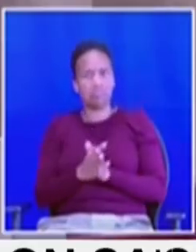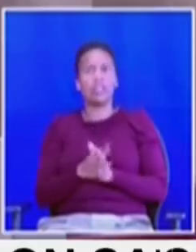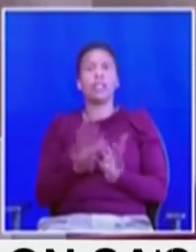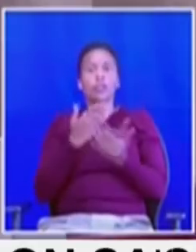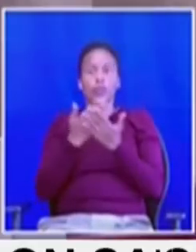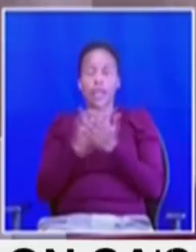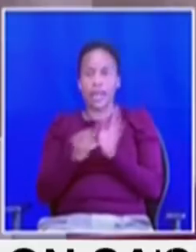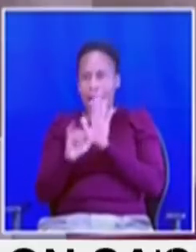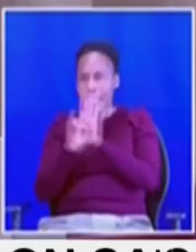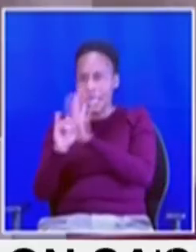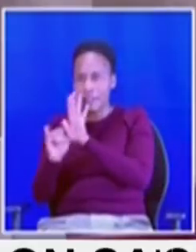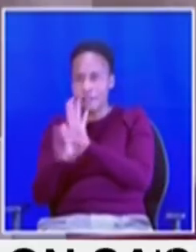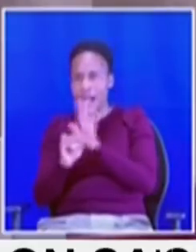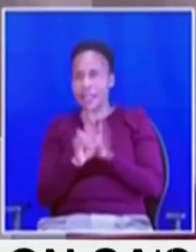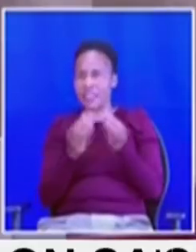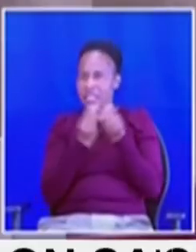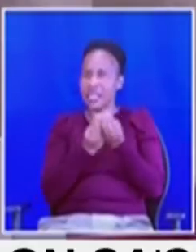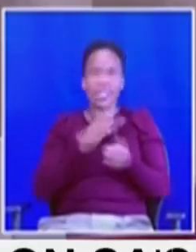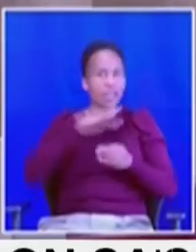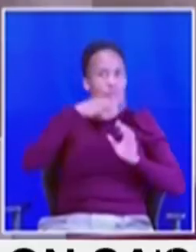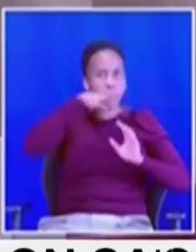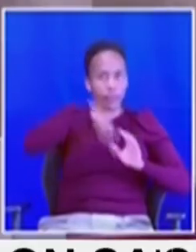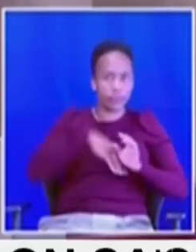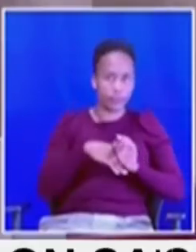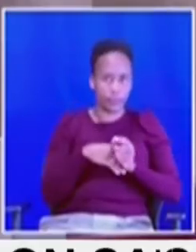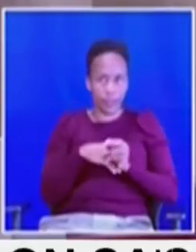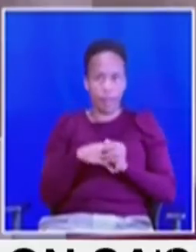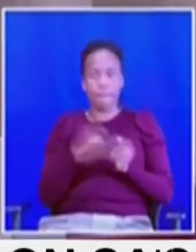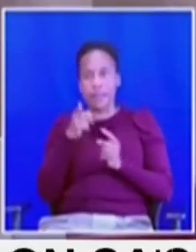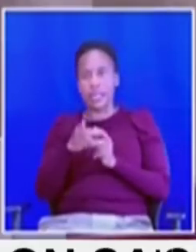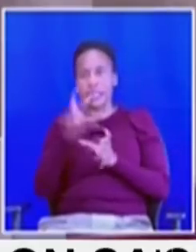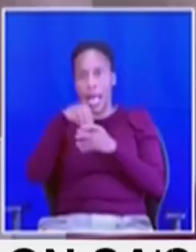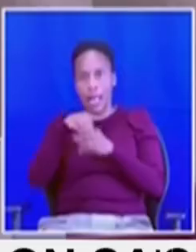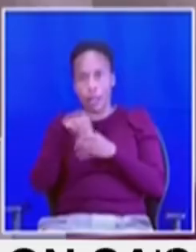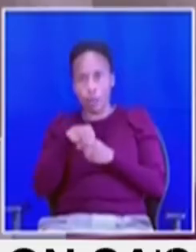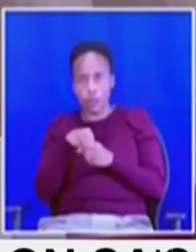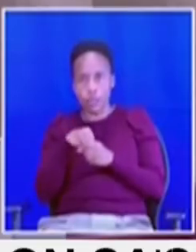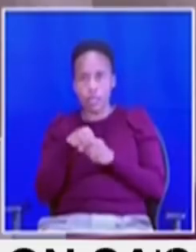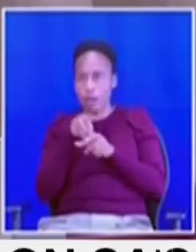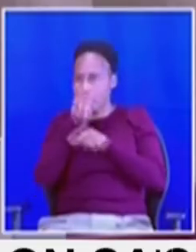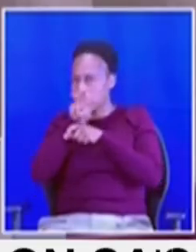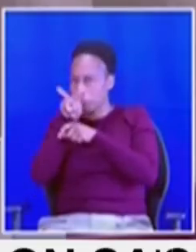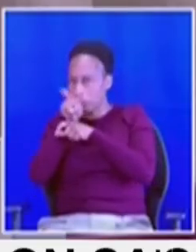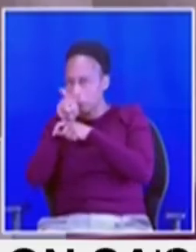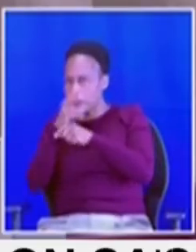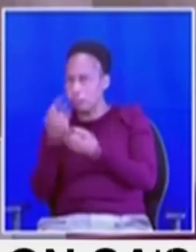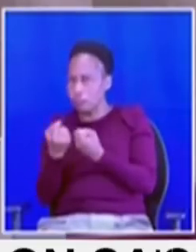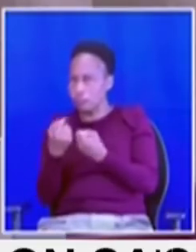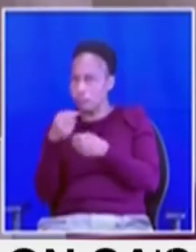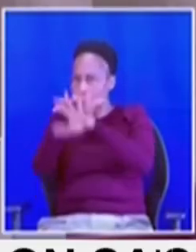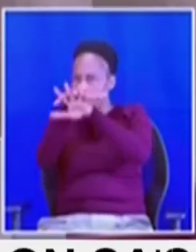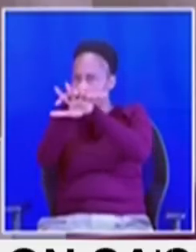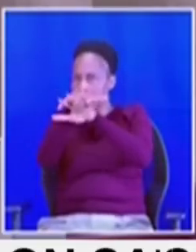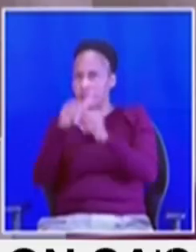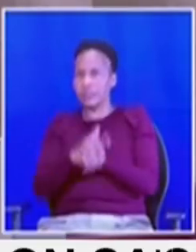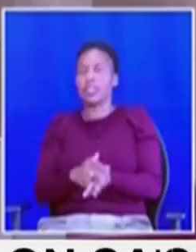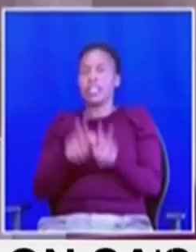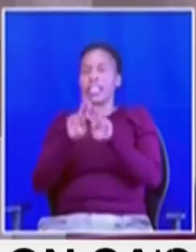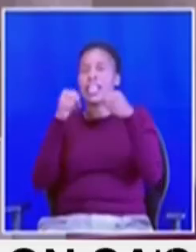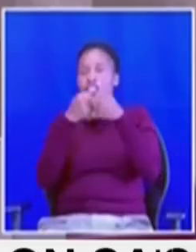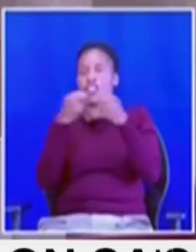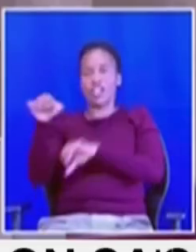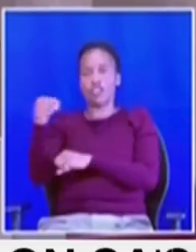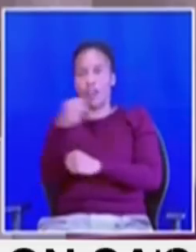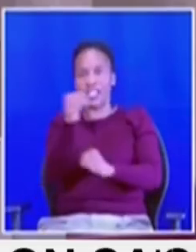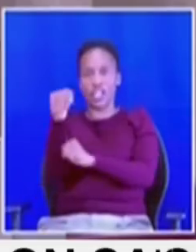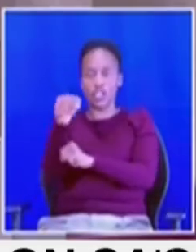deficiencies expeditiously. This includes overseeing the implementation of the National Strategy on